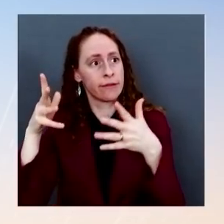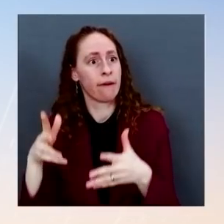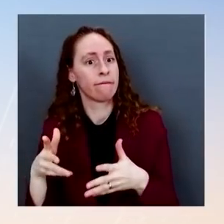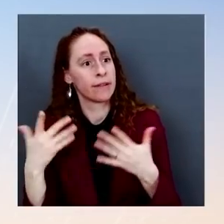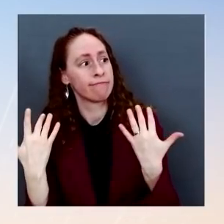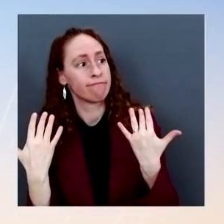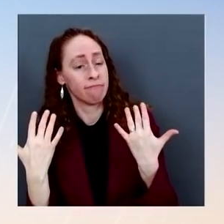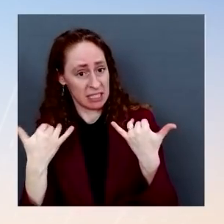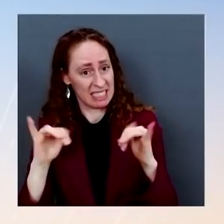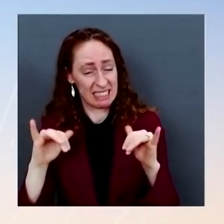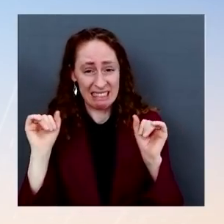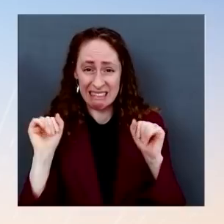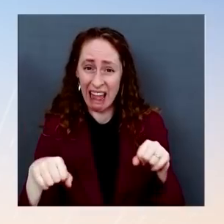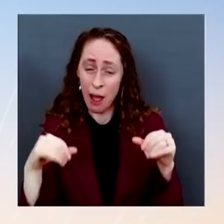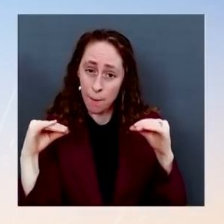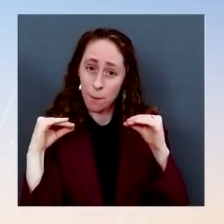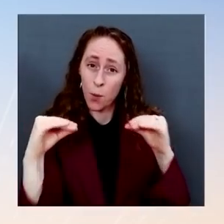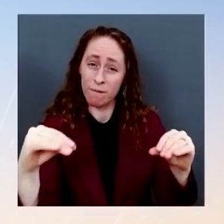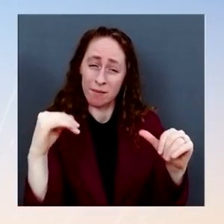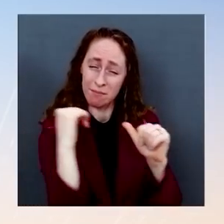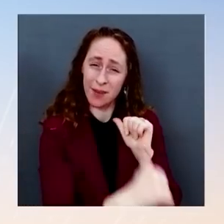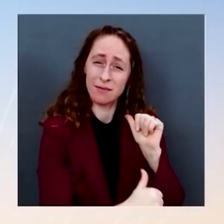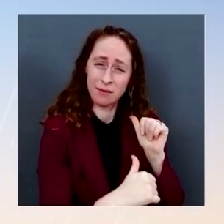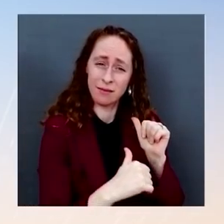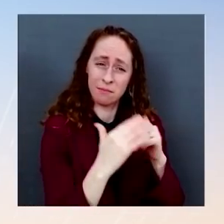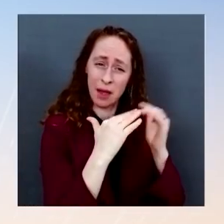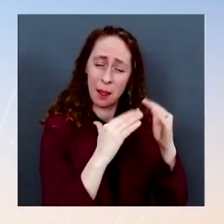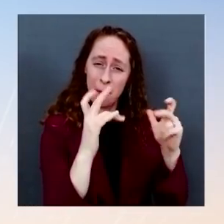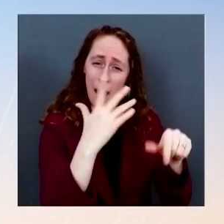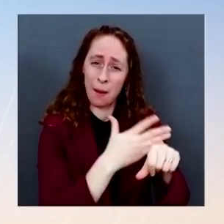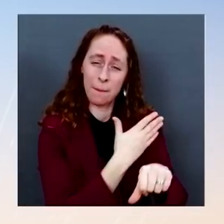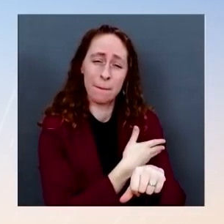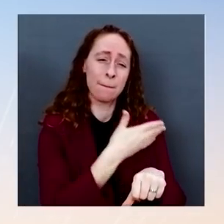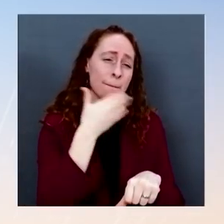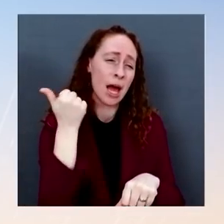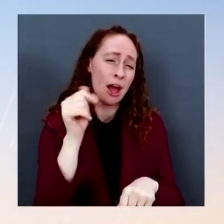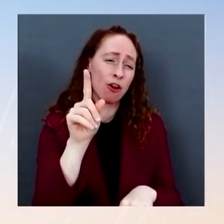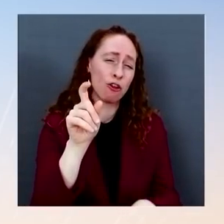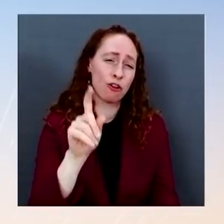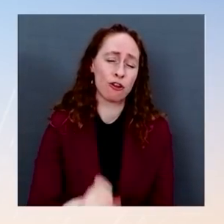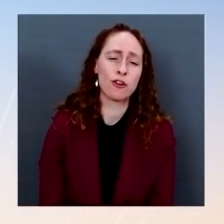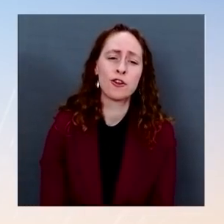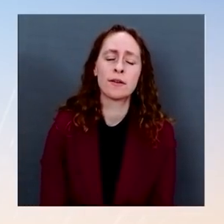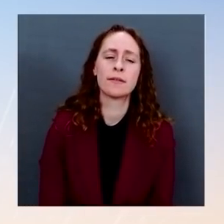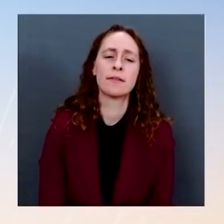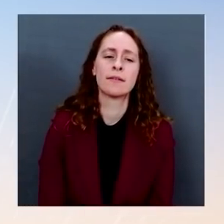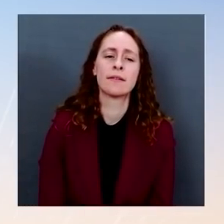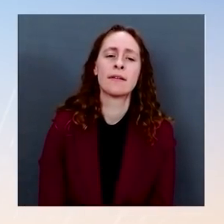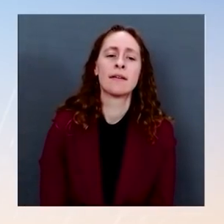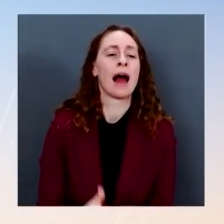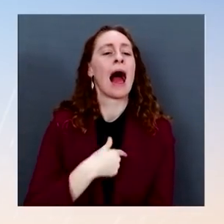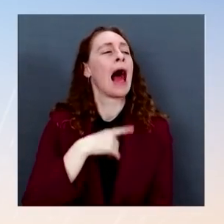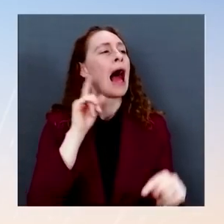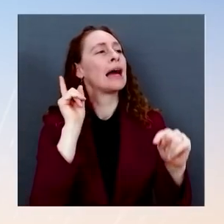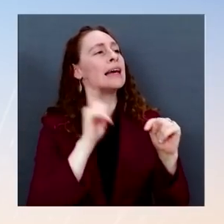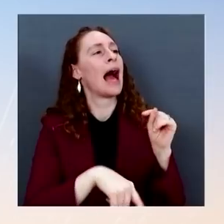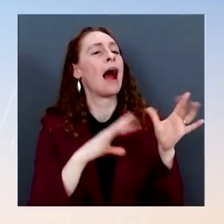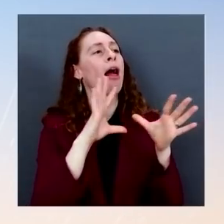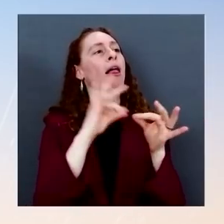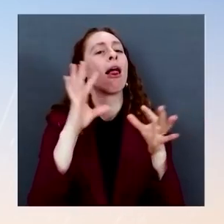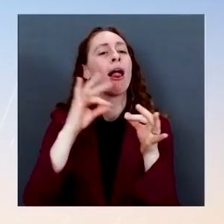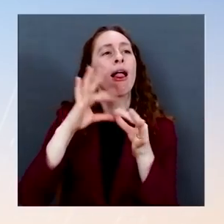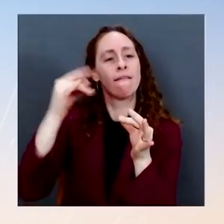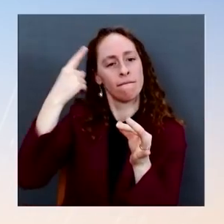unanimity yesterday in the response of people and their desire from across the Democratic Party and the desire to get this legislation done. What would be